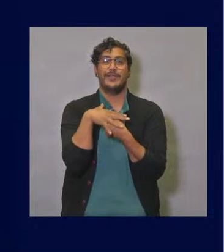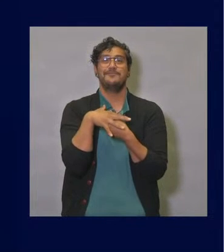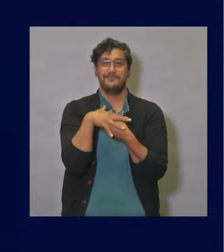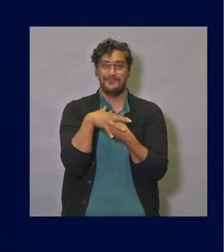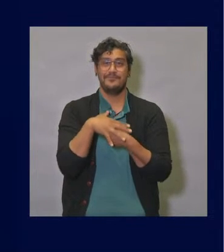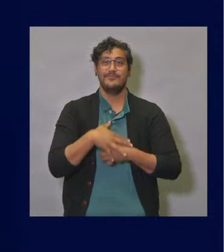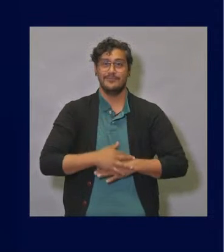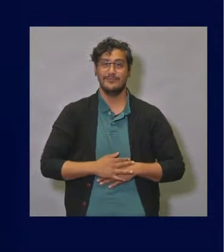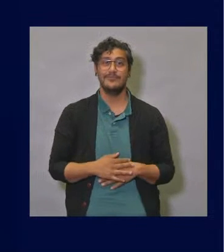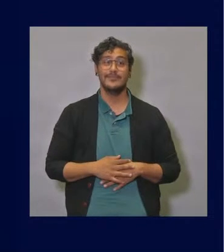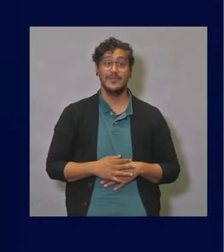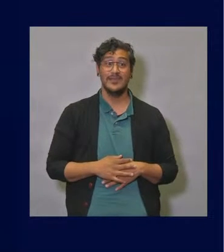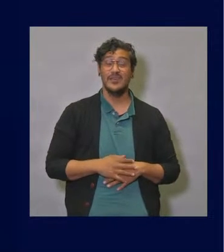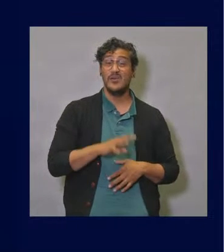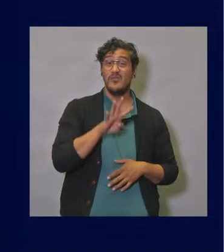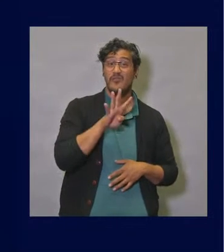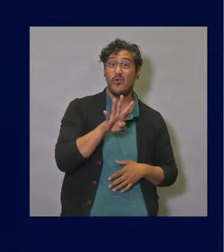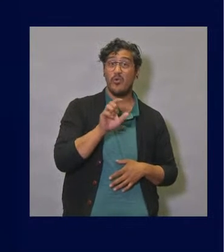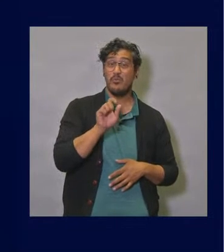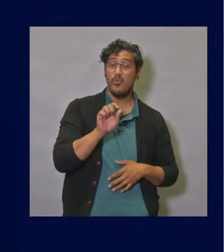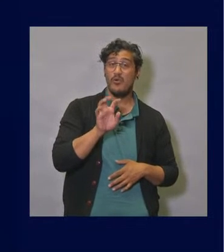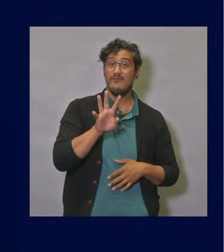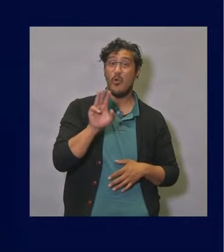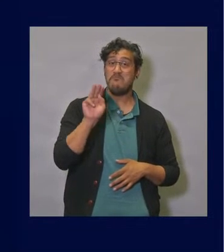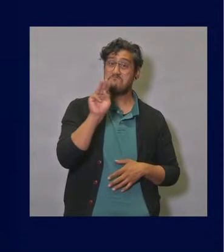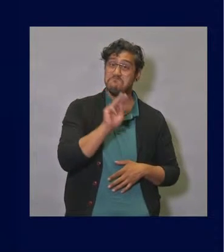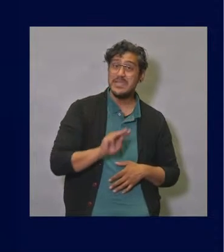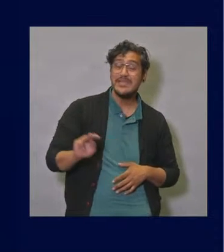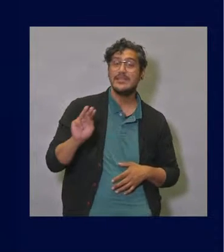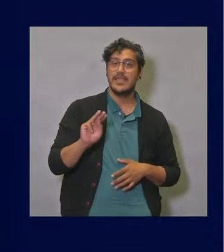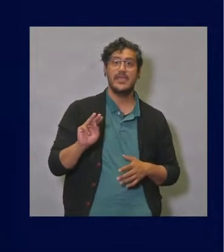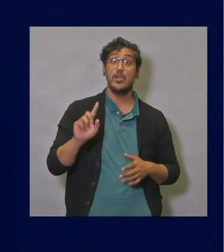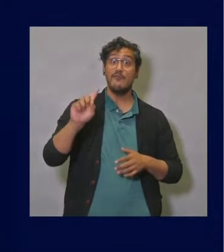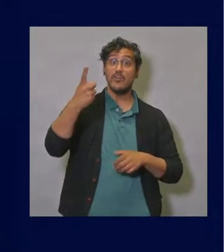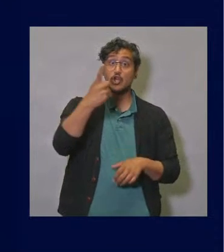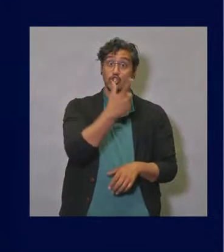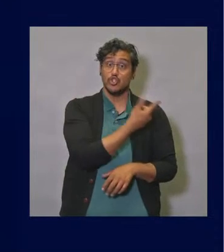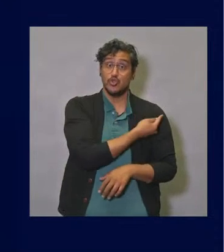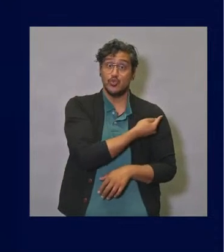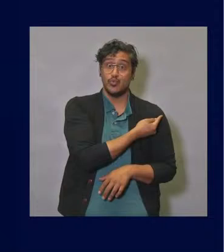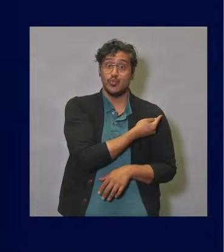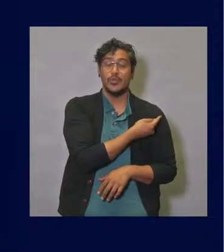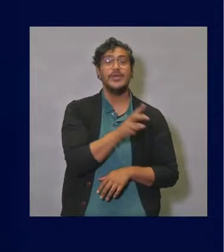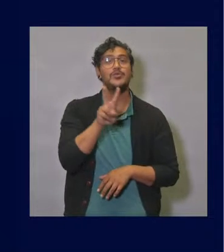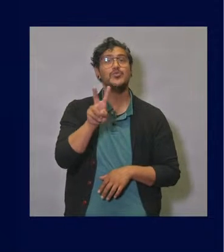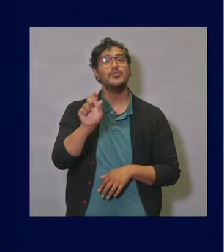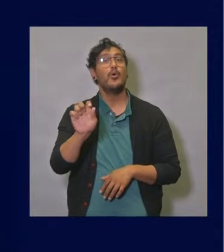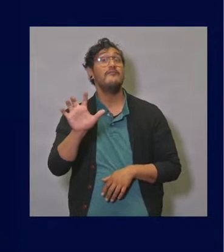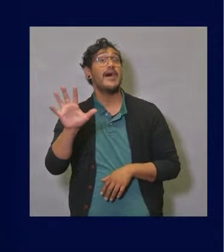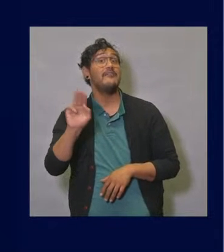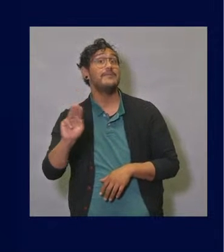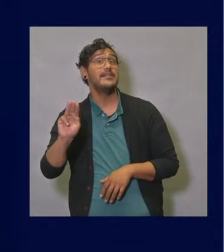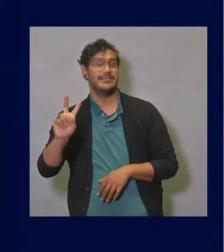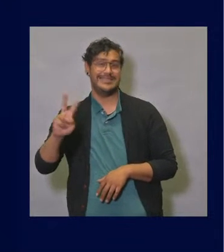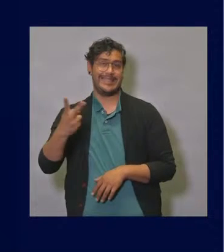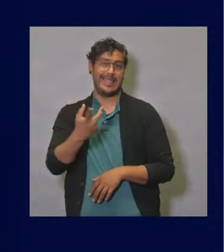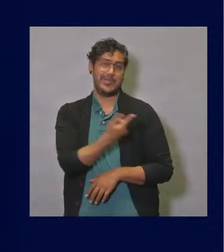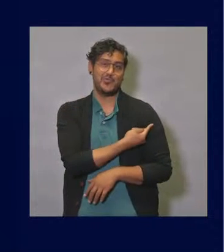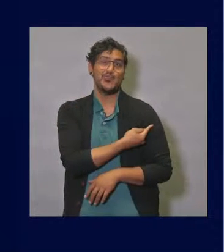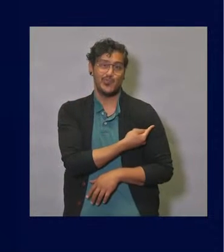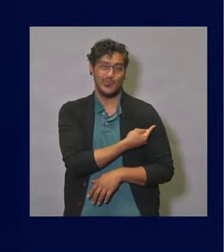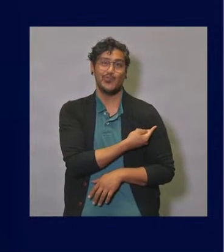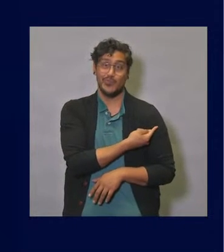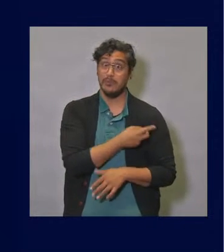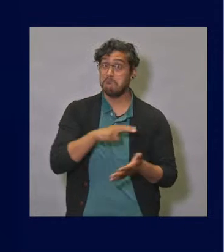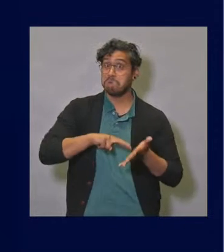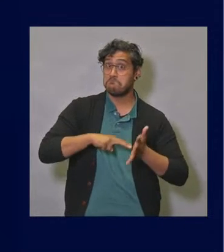already noted, more than 4.4 million were first doses, and more than 2.5 million were second doses. This